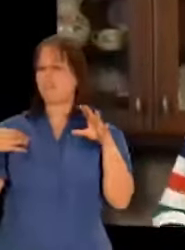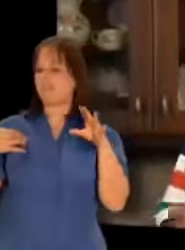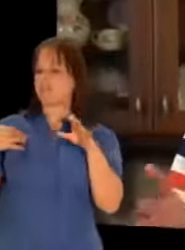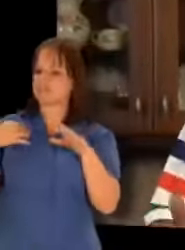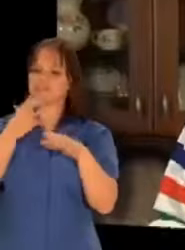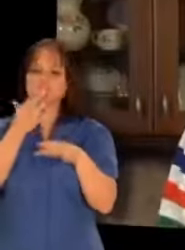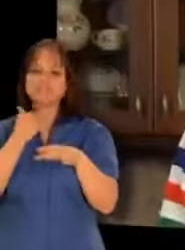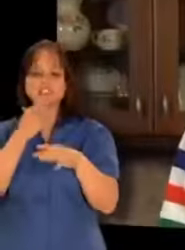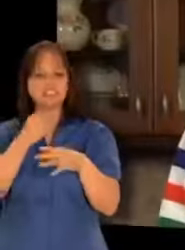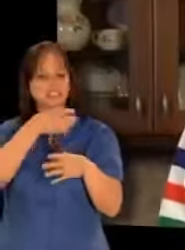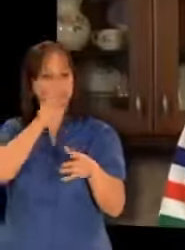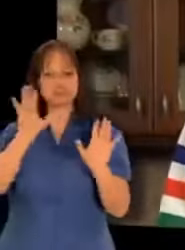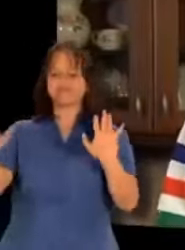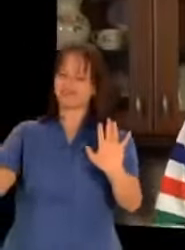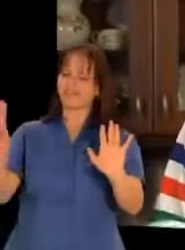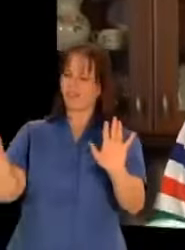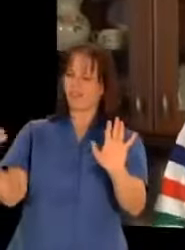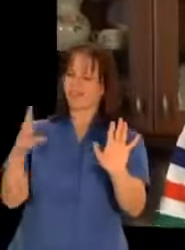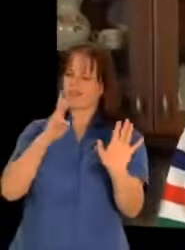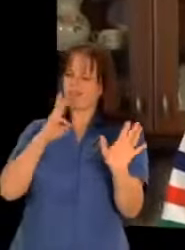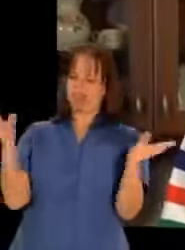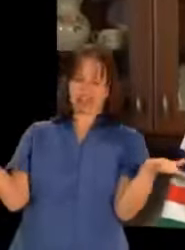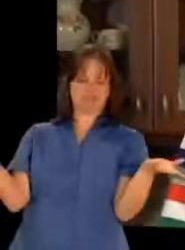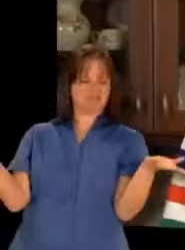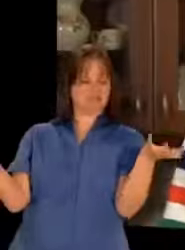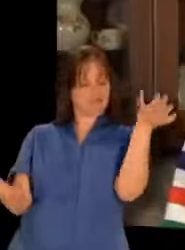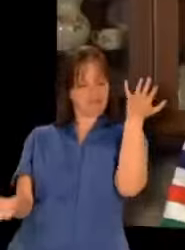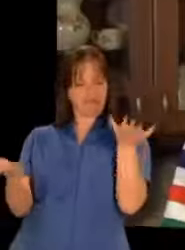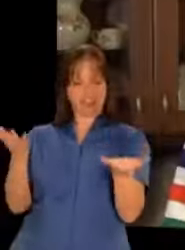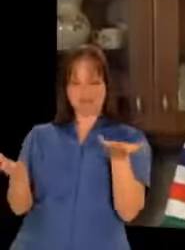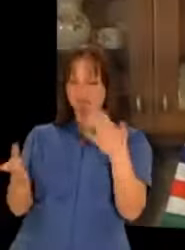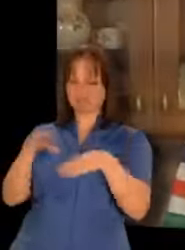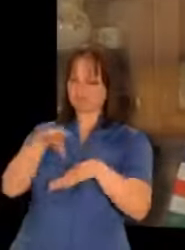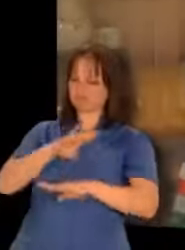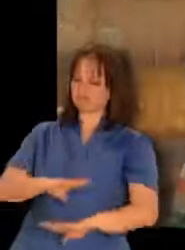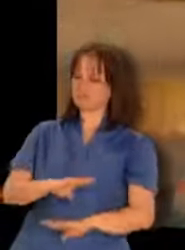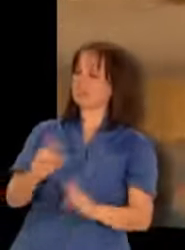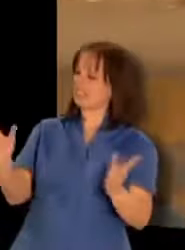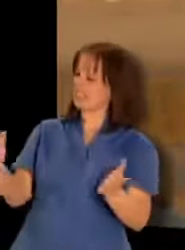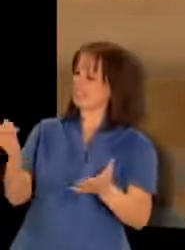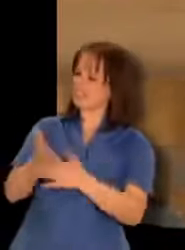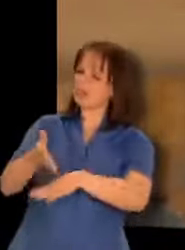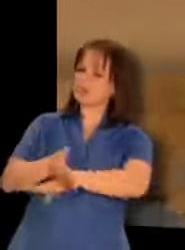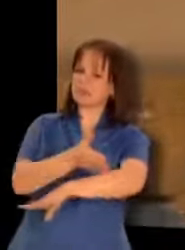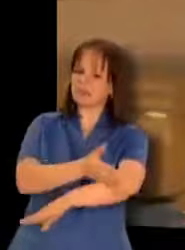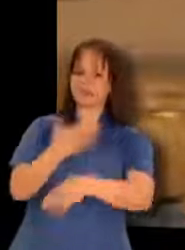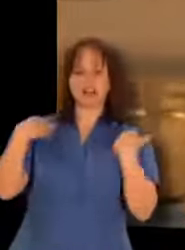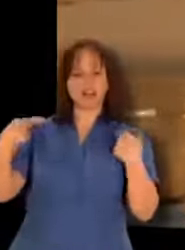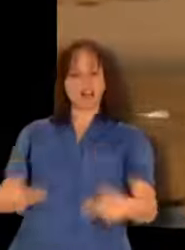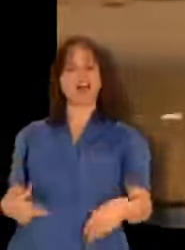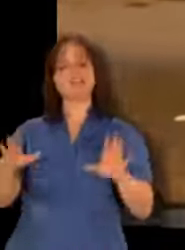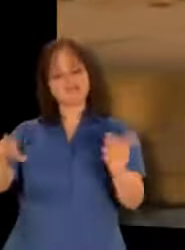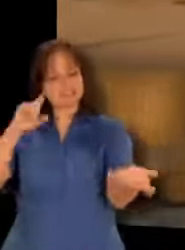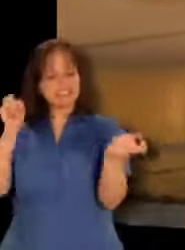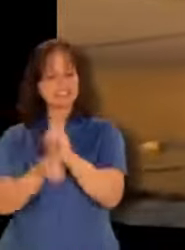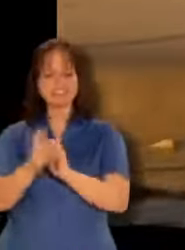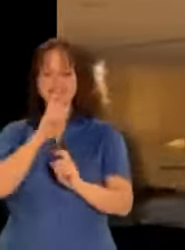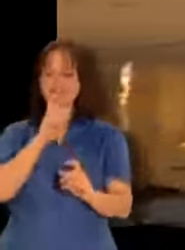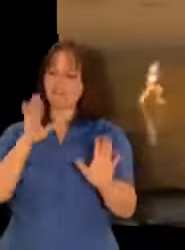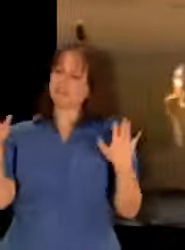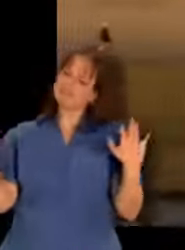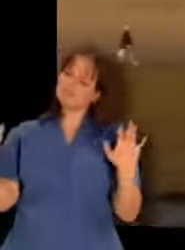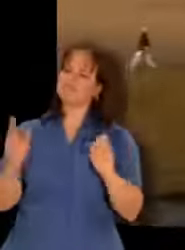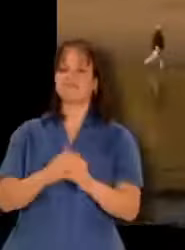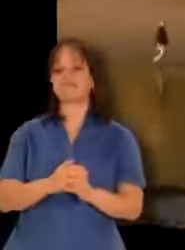was just water. What if it could provide some relief and better health to lots of people just by changing the water they